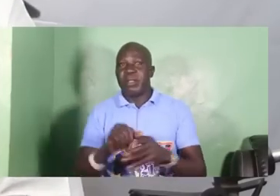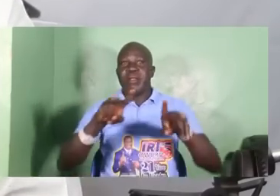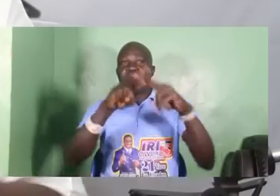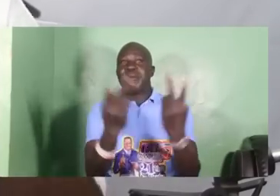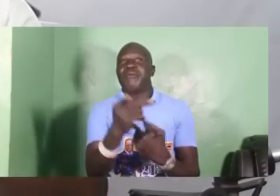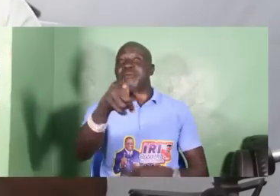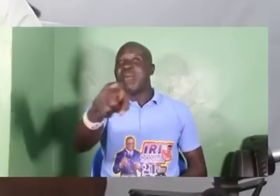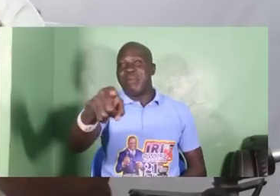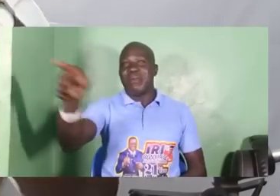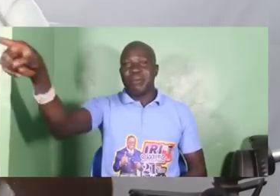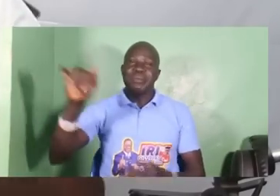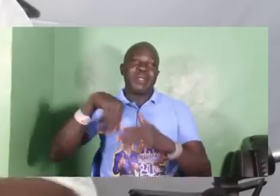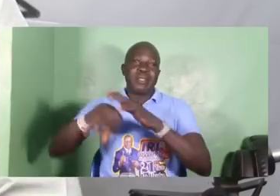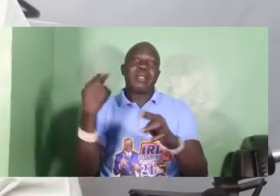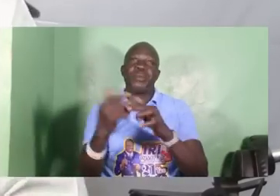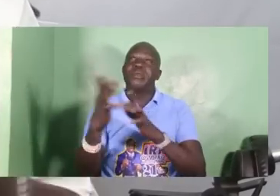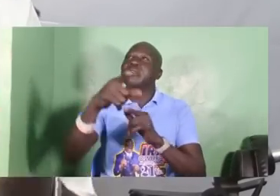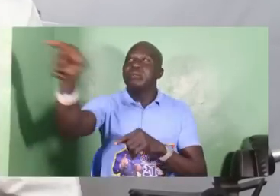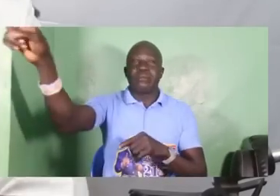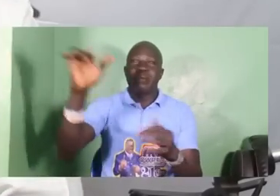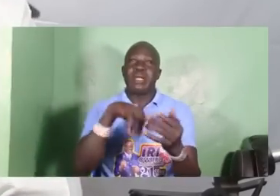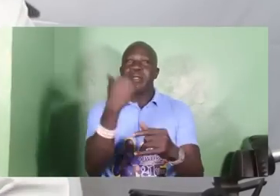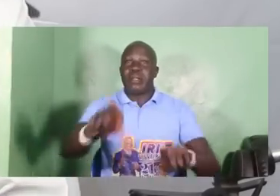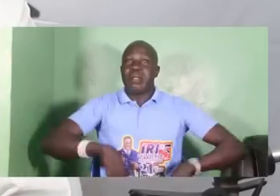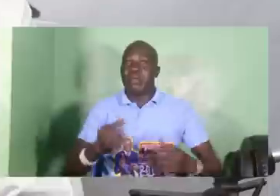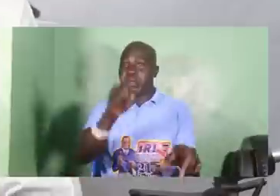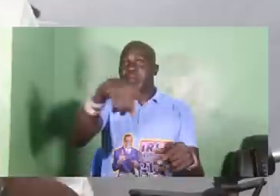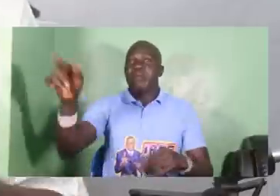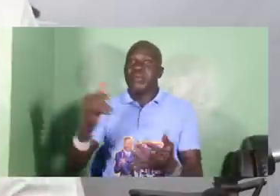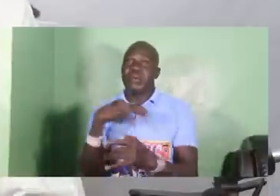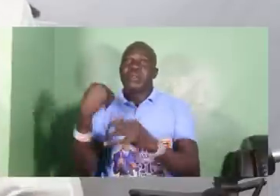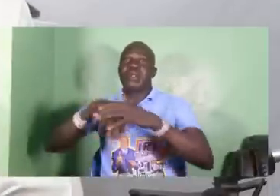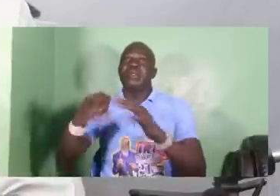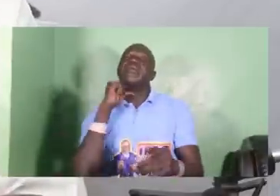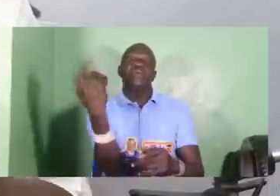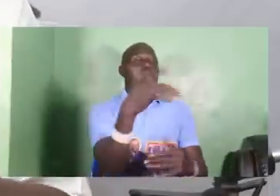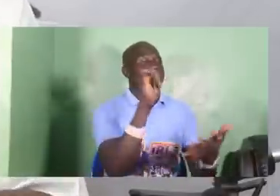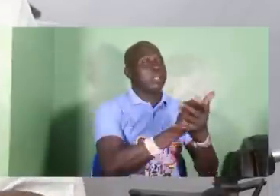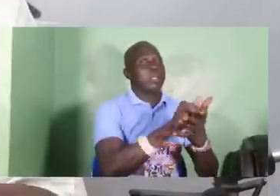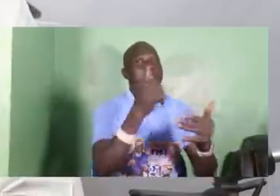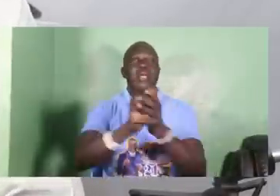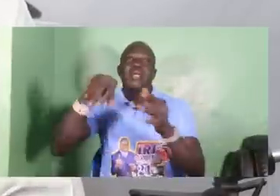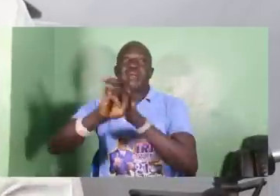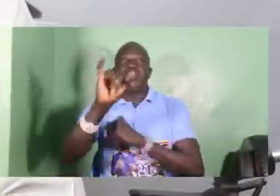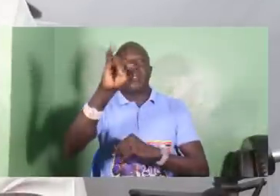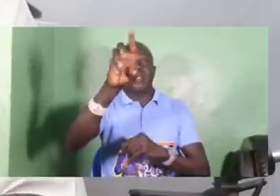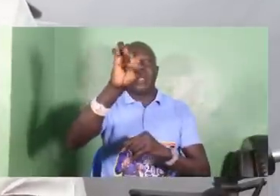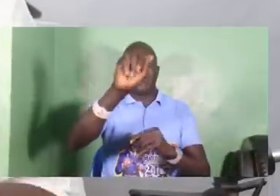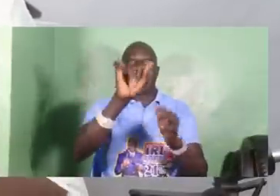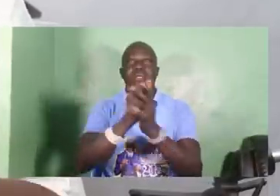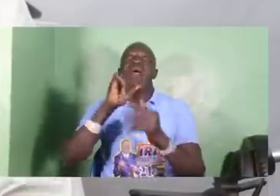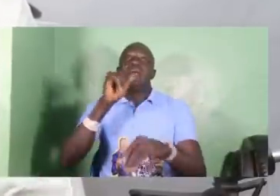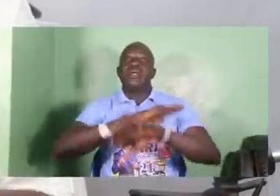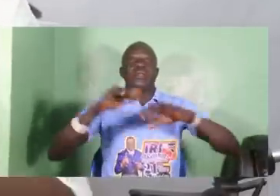preparation. In the name of Jesus. In the name of Jesus. Your life will manifest. It's not only that. At Ilesha also,